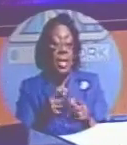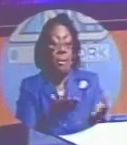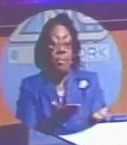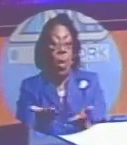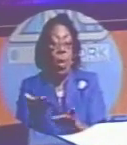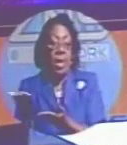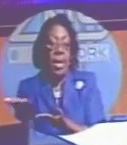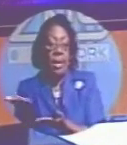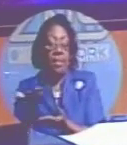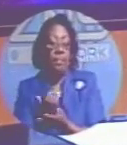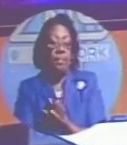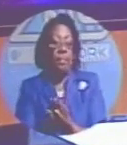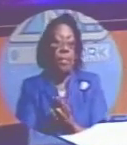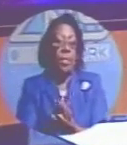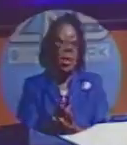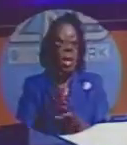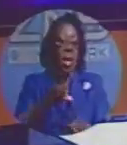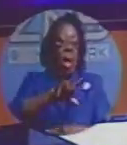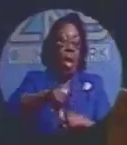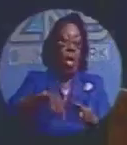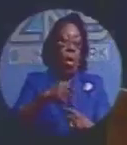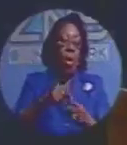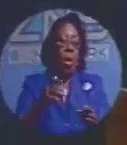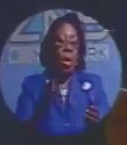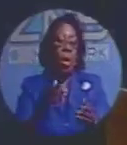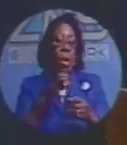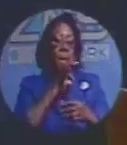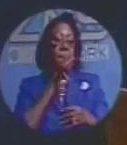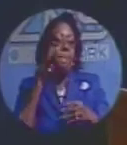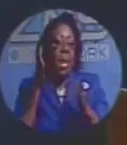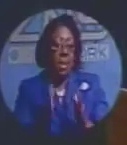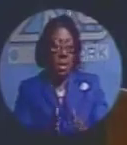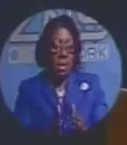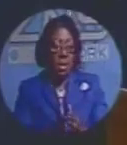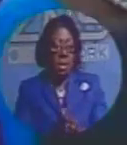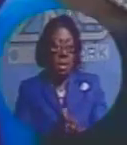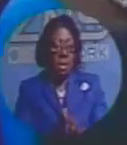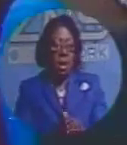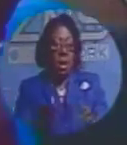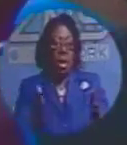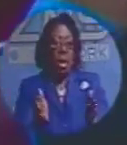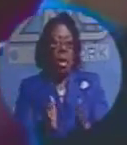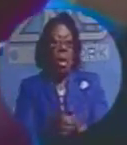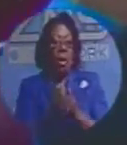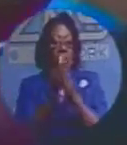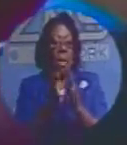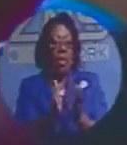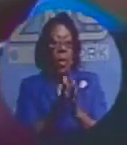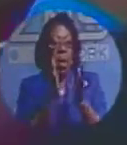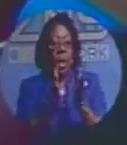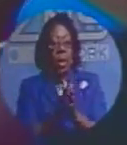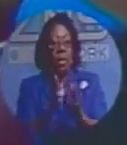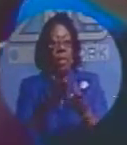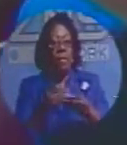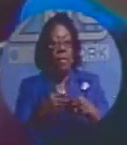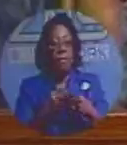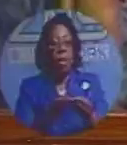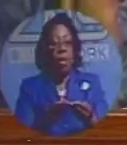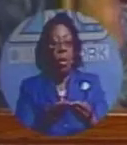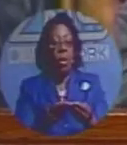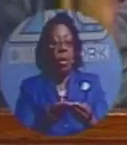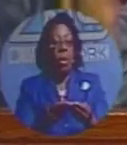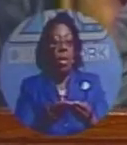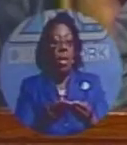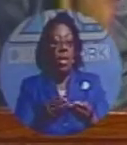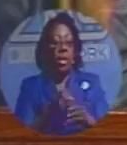a local pastor lauded for spreading the gospel and promoting the Bahamas globally. Today, hundreds turned out for a service of thanksgiving to mark the